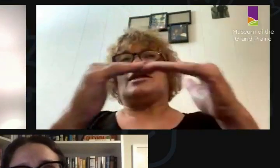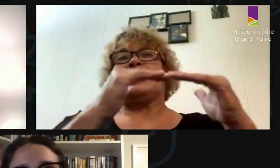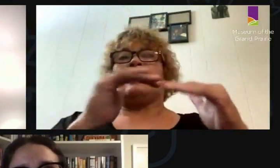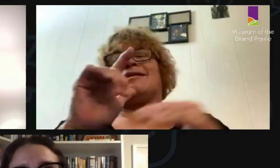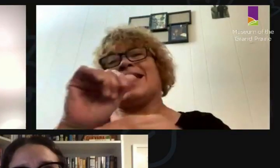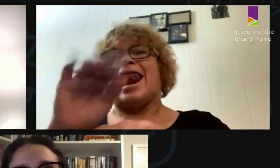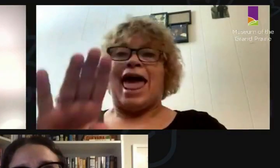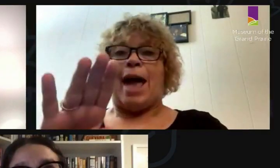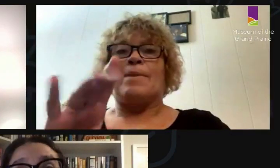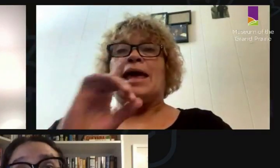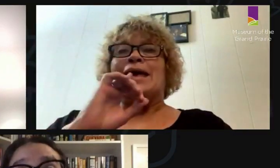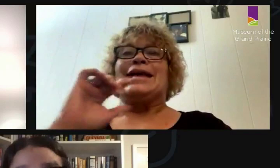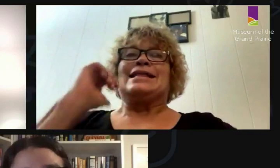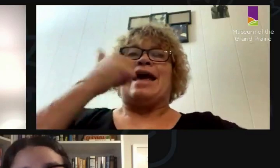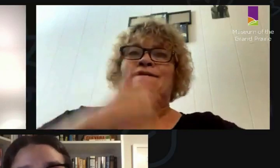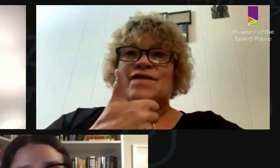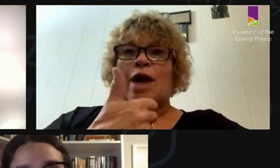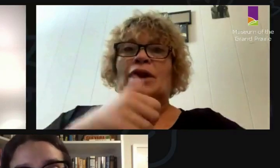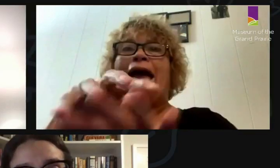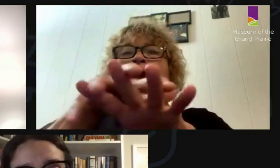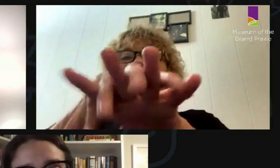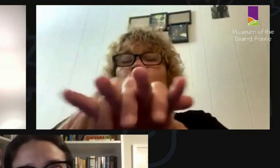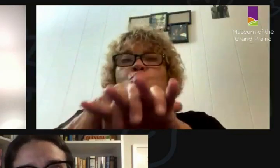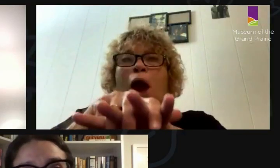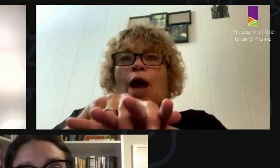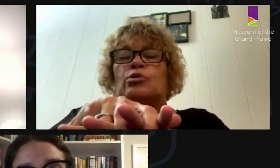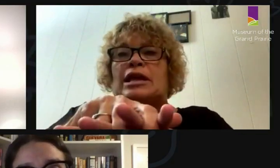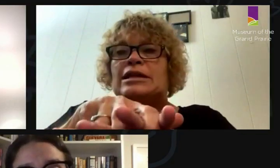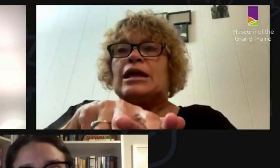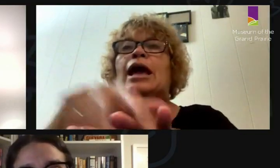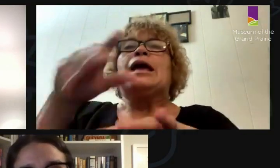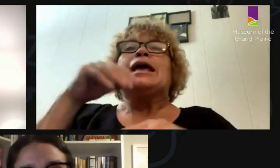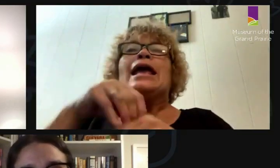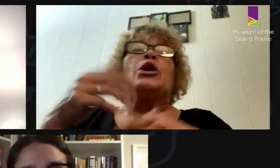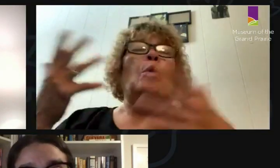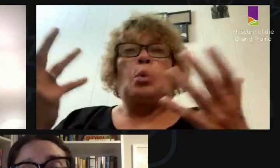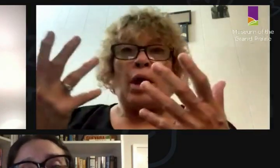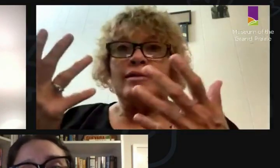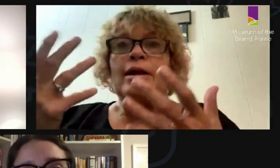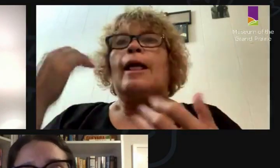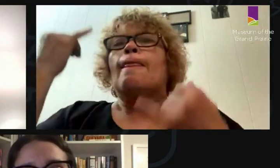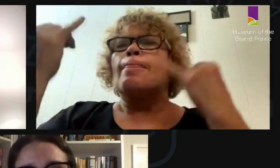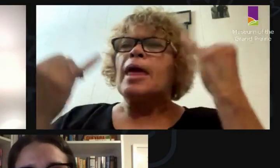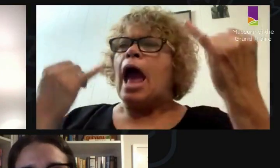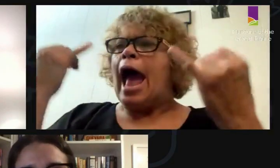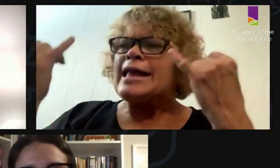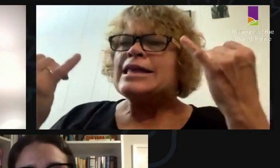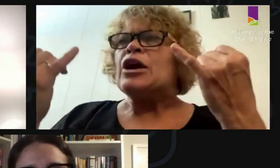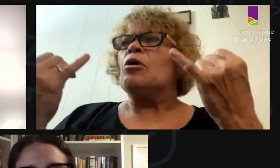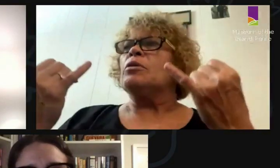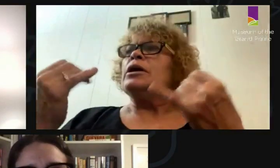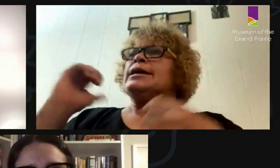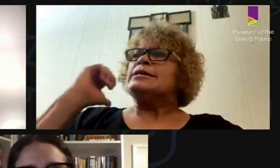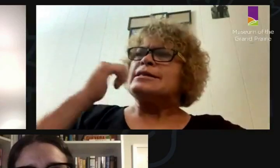really founded and grounded in the idea of the framework